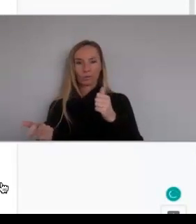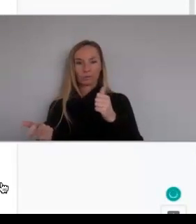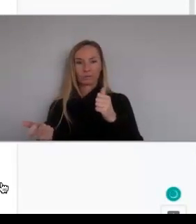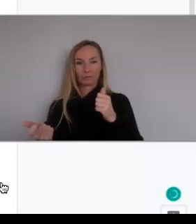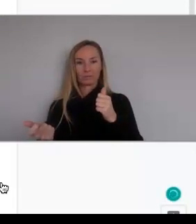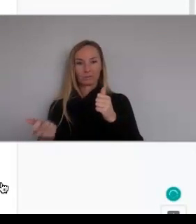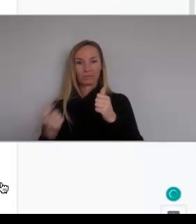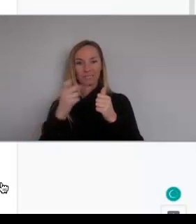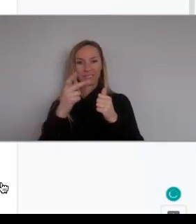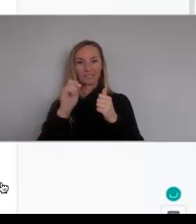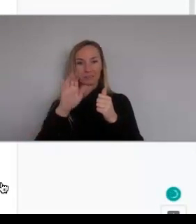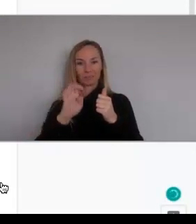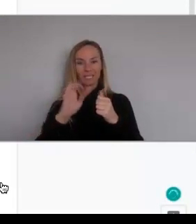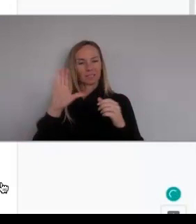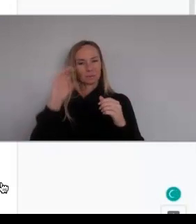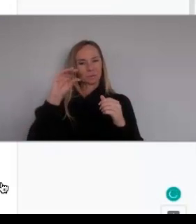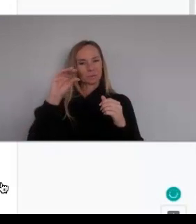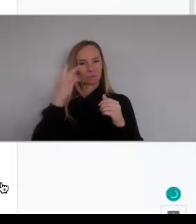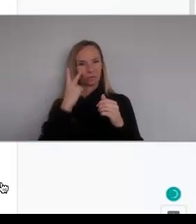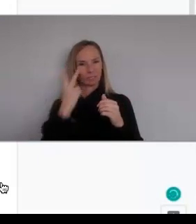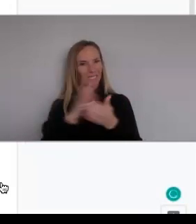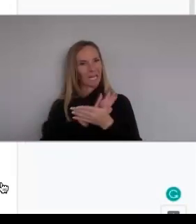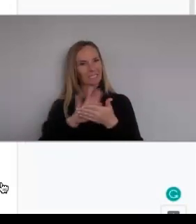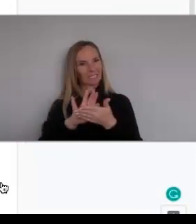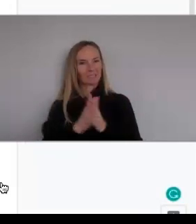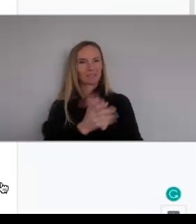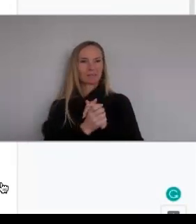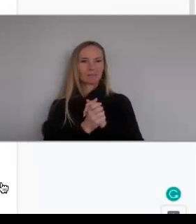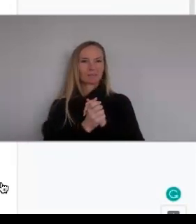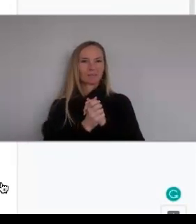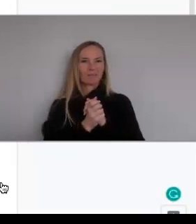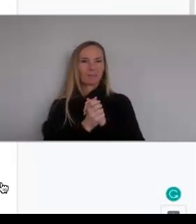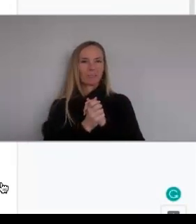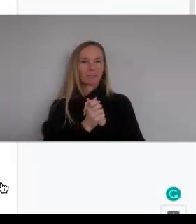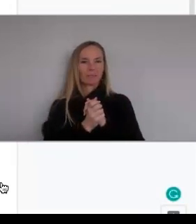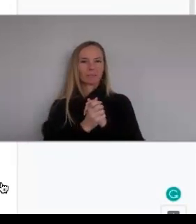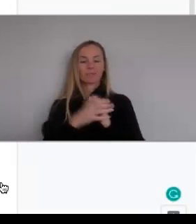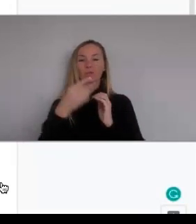See how it tightened that up? And then insert. I'm not great with